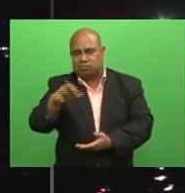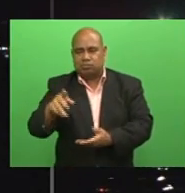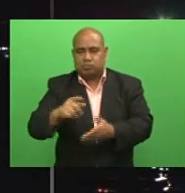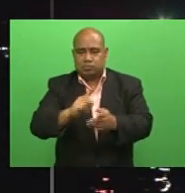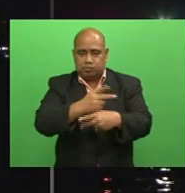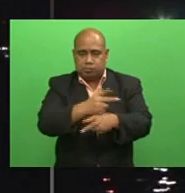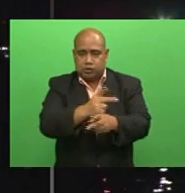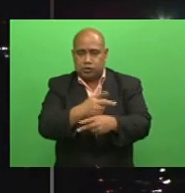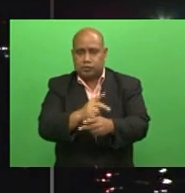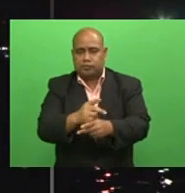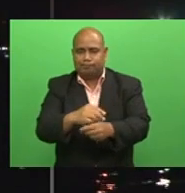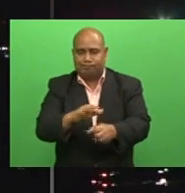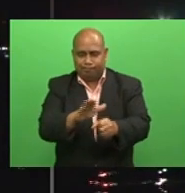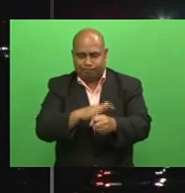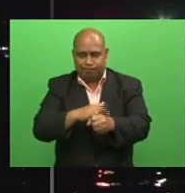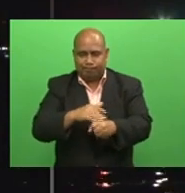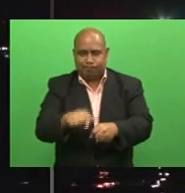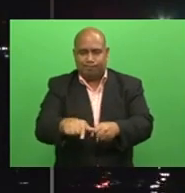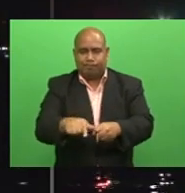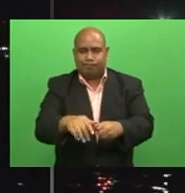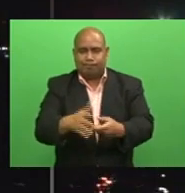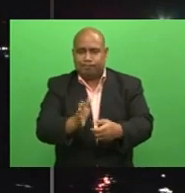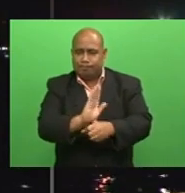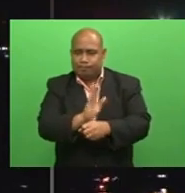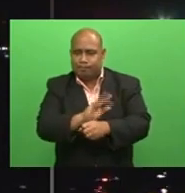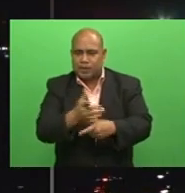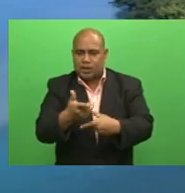2,700 Fijians getting direct employment.